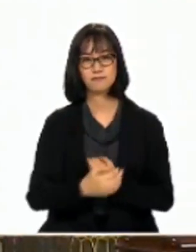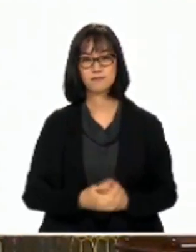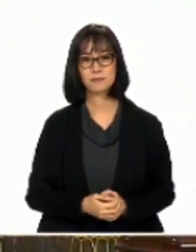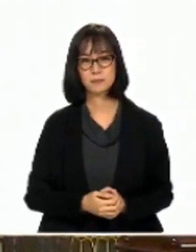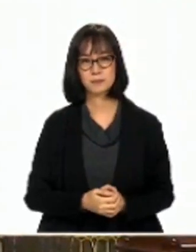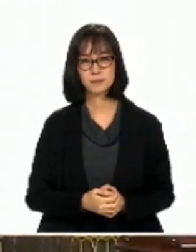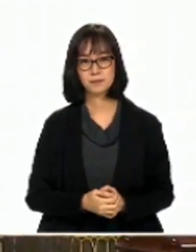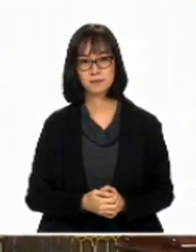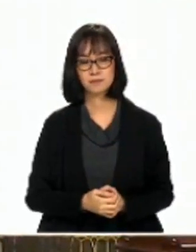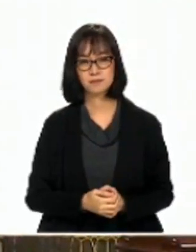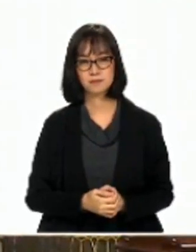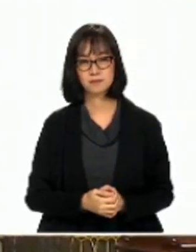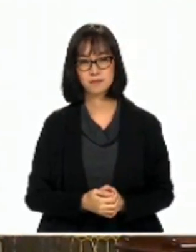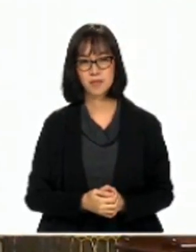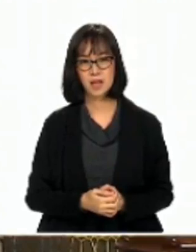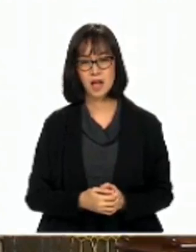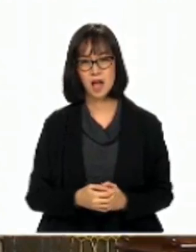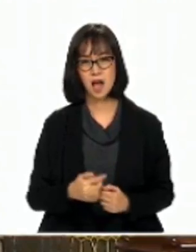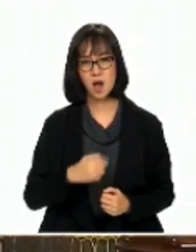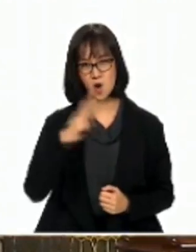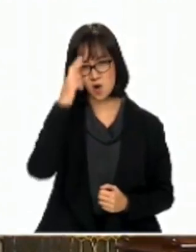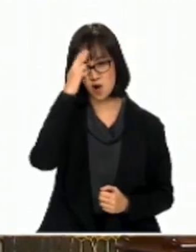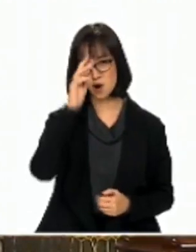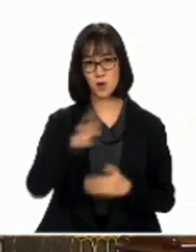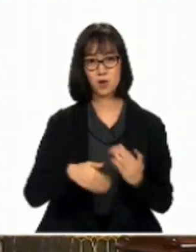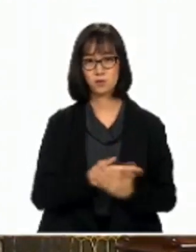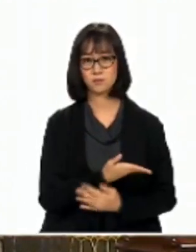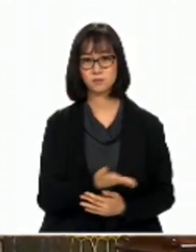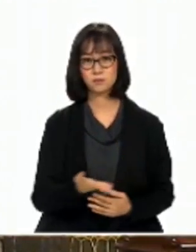like to remind everybody,